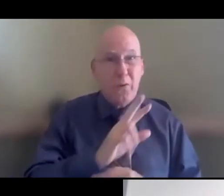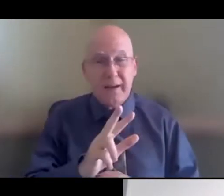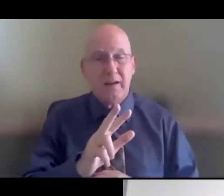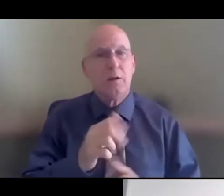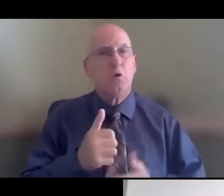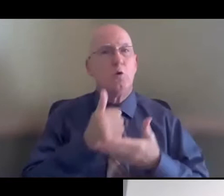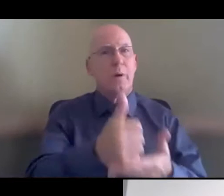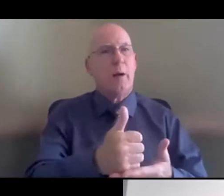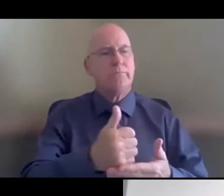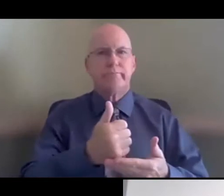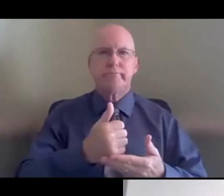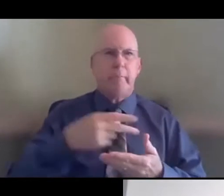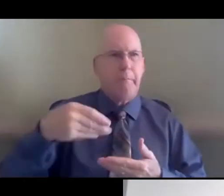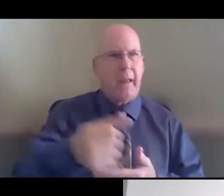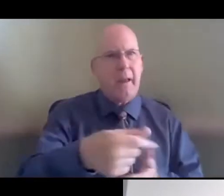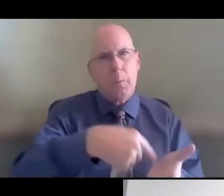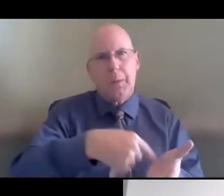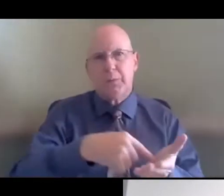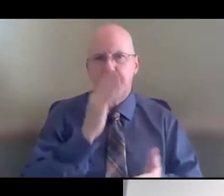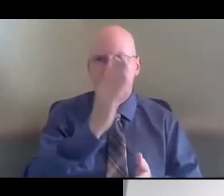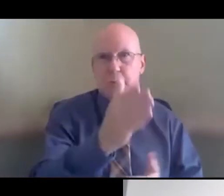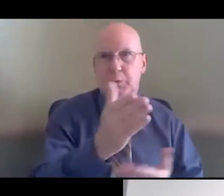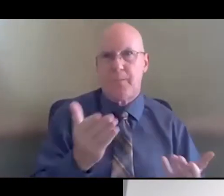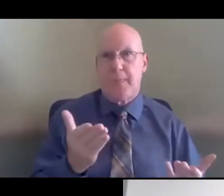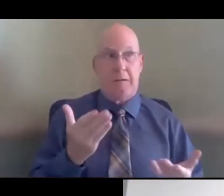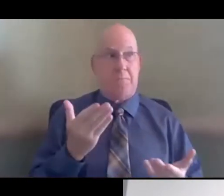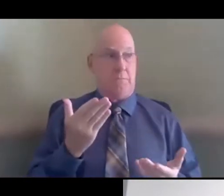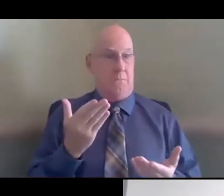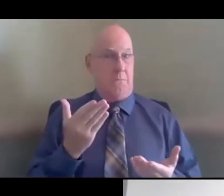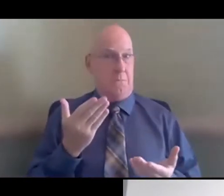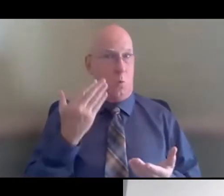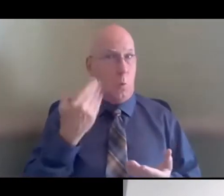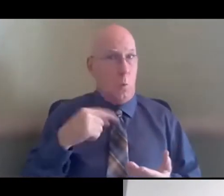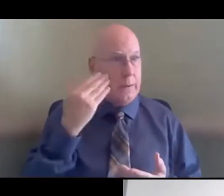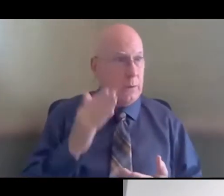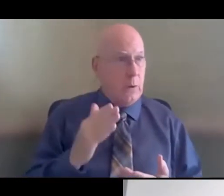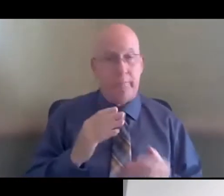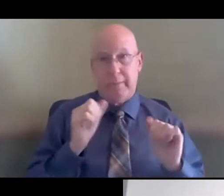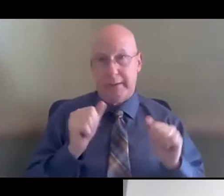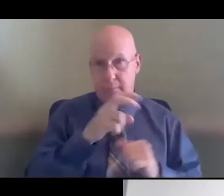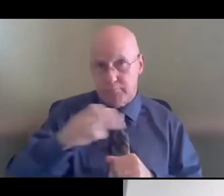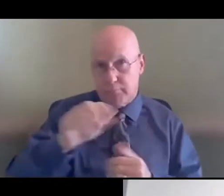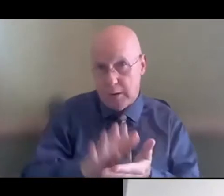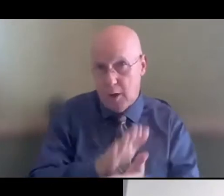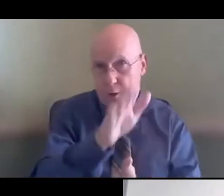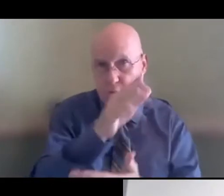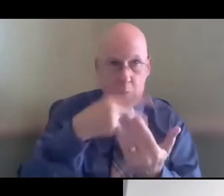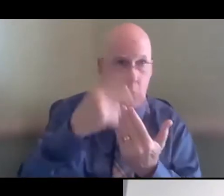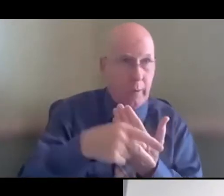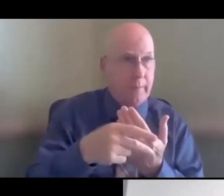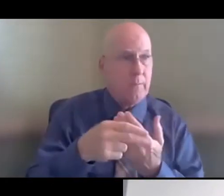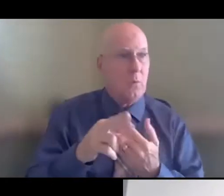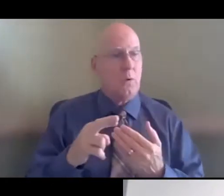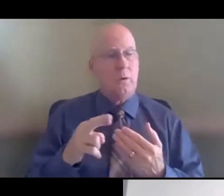may be. We are not sure what those are, if they'll be able to go into a college program, or they might have significant